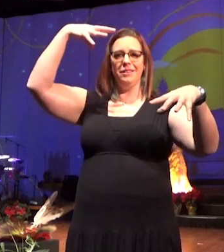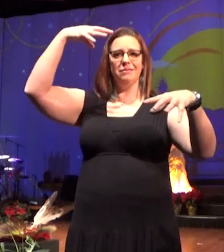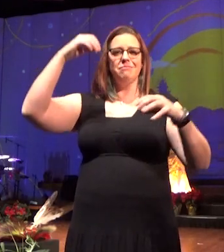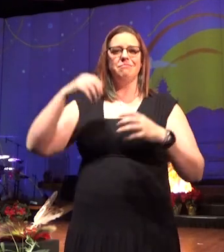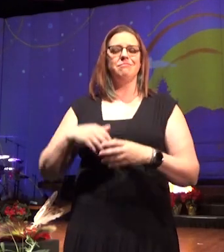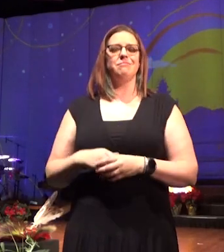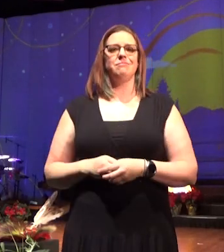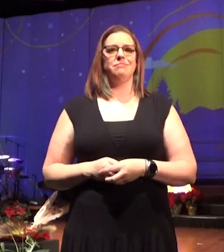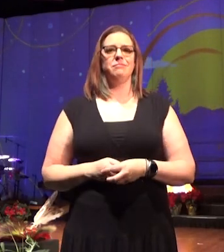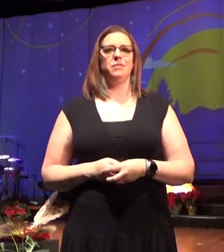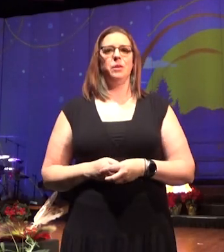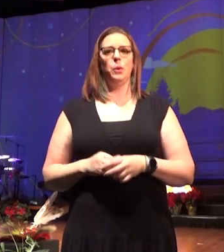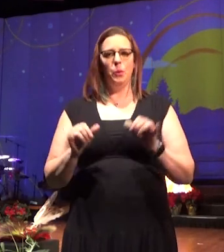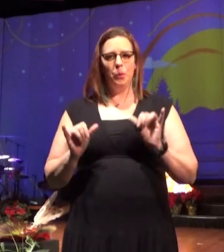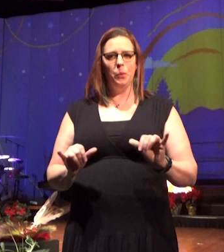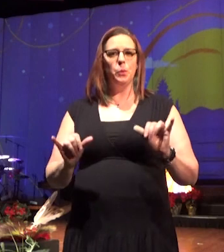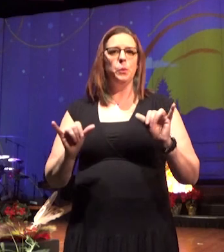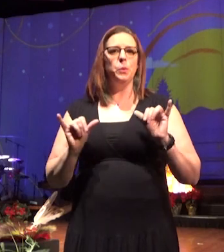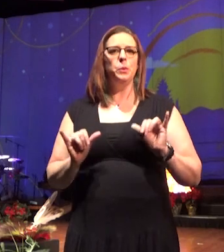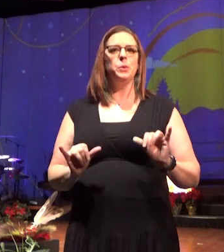me.